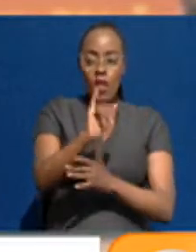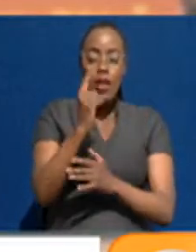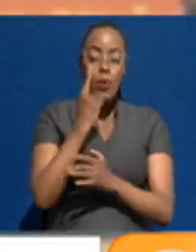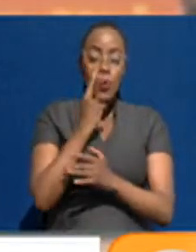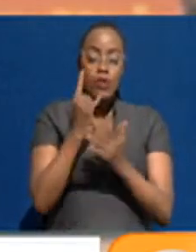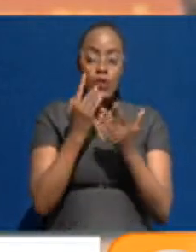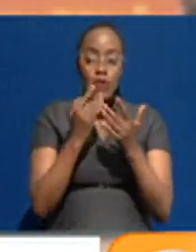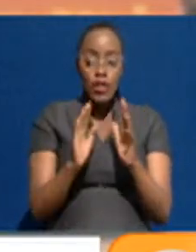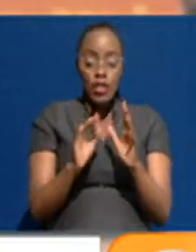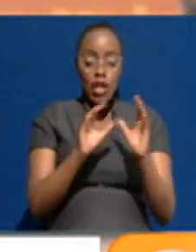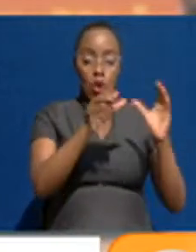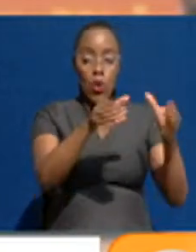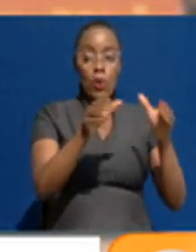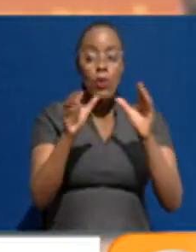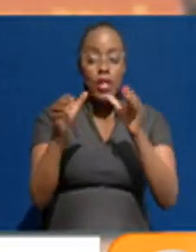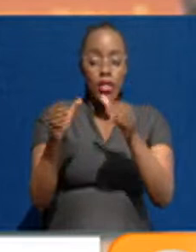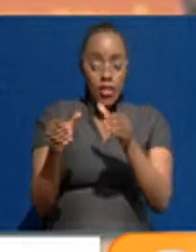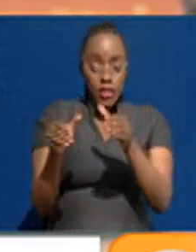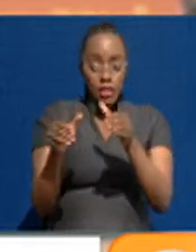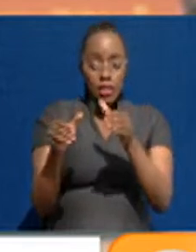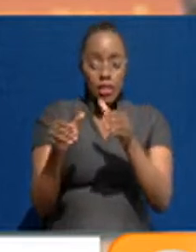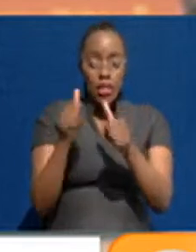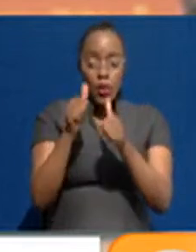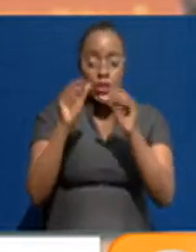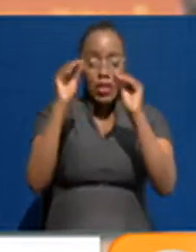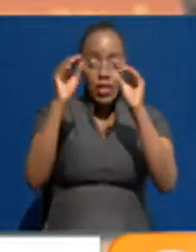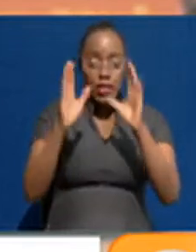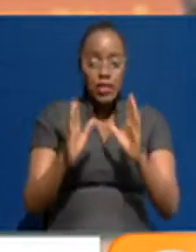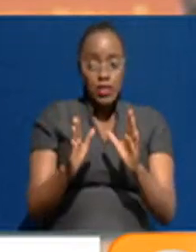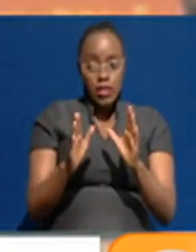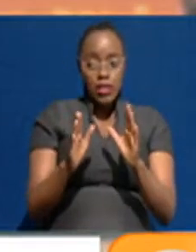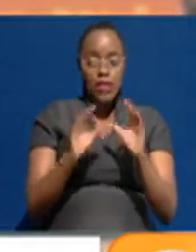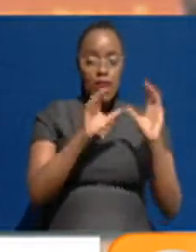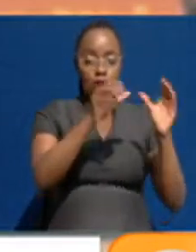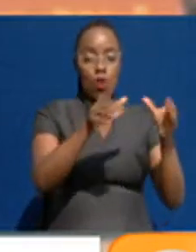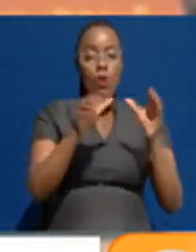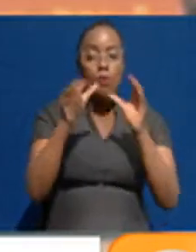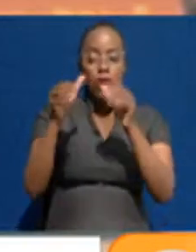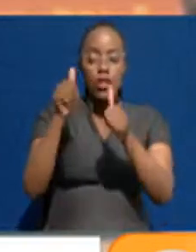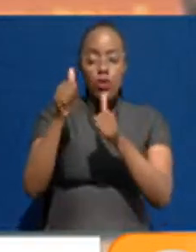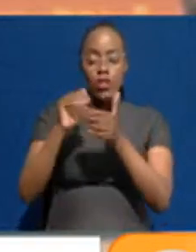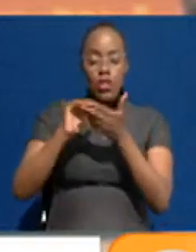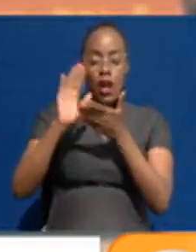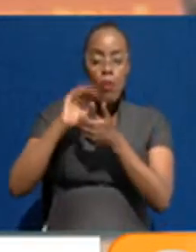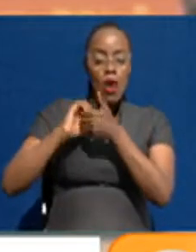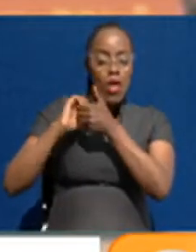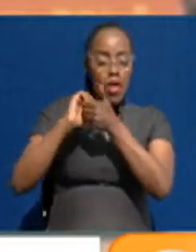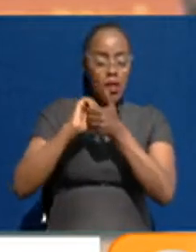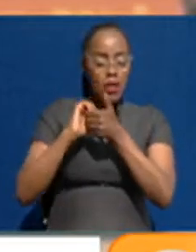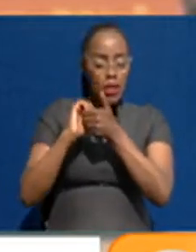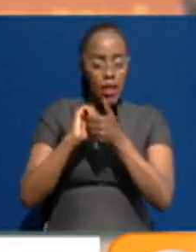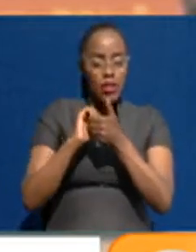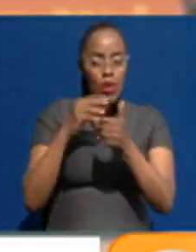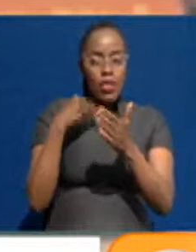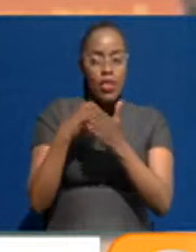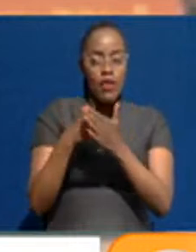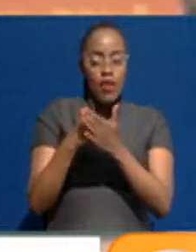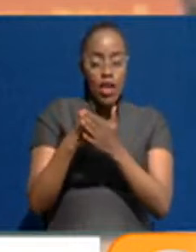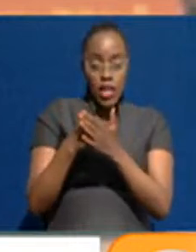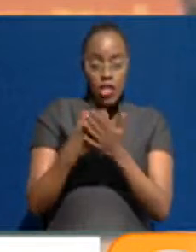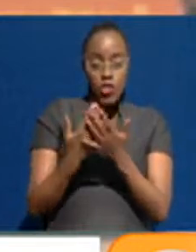seeing communities, because of the teachers, yeah. communities getting more engaged about financial